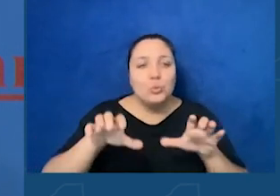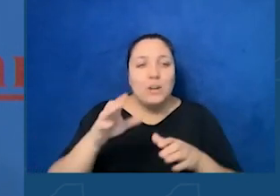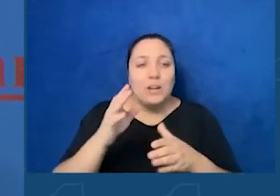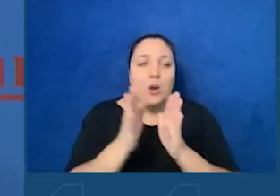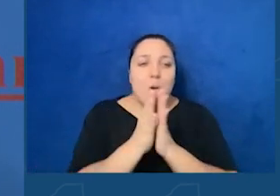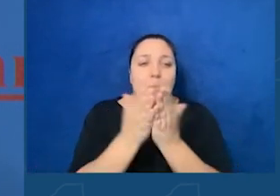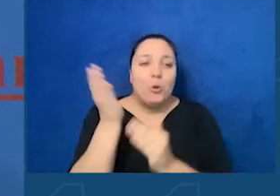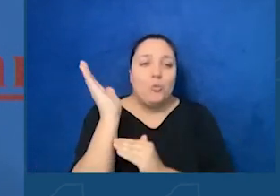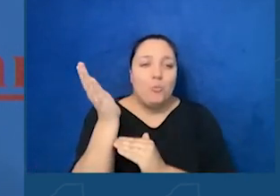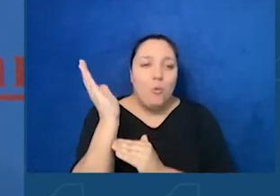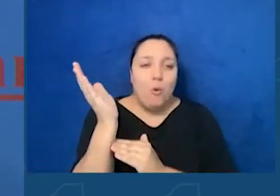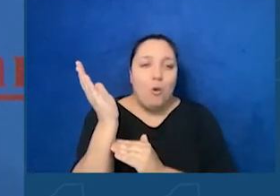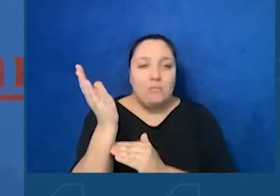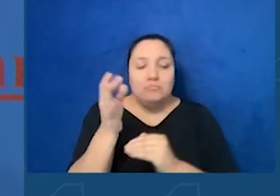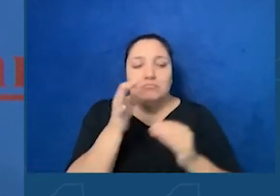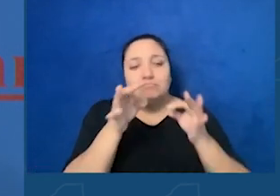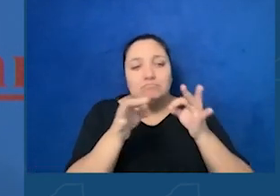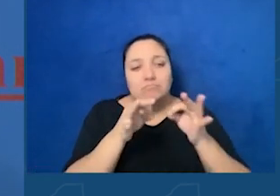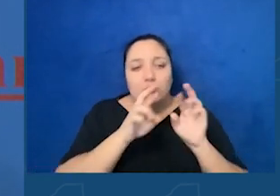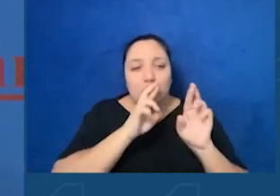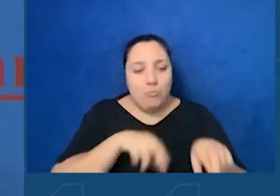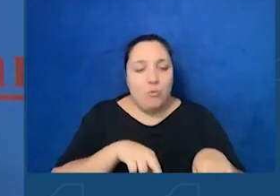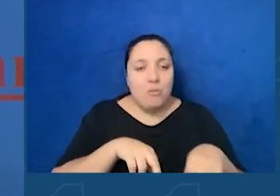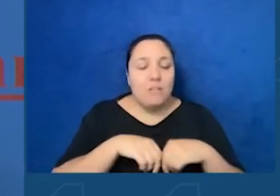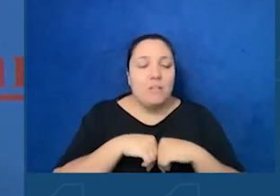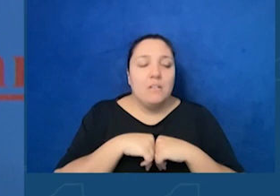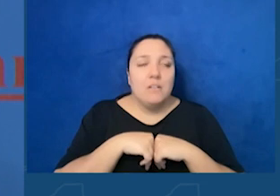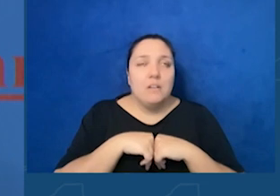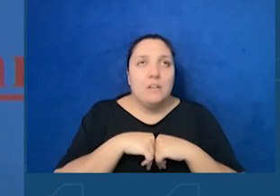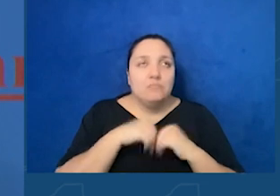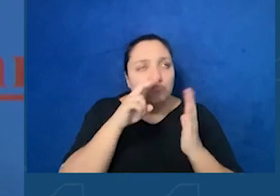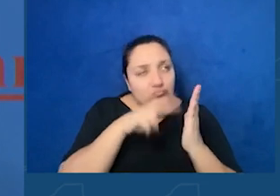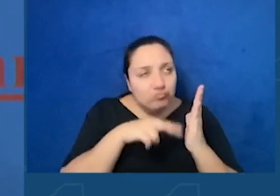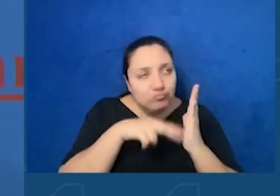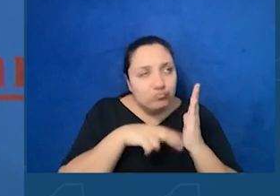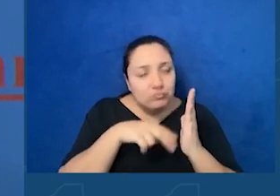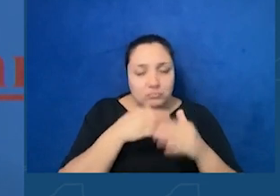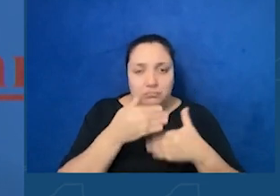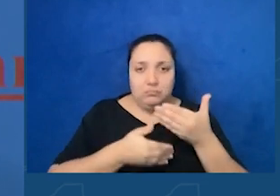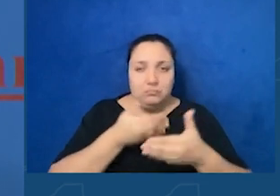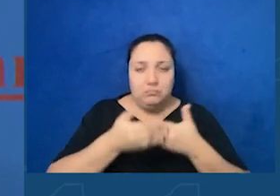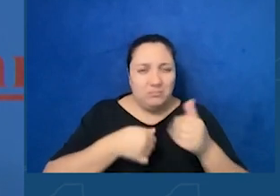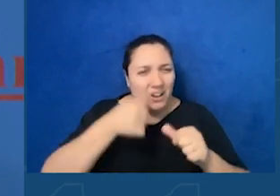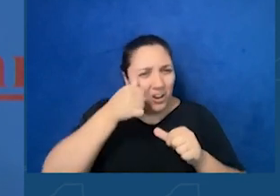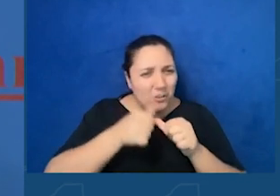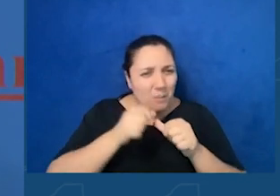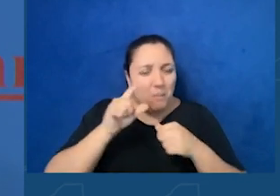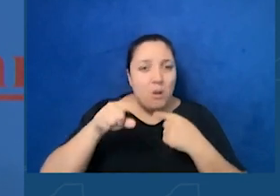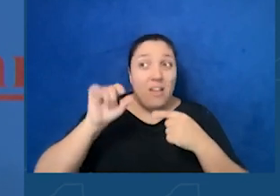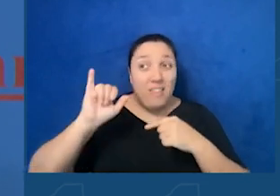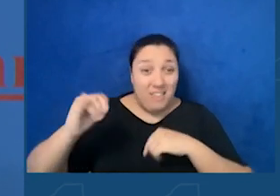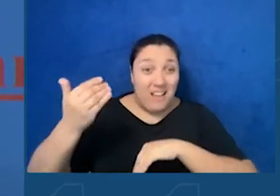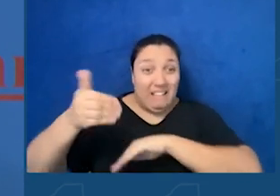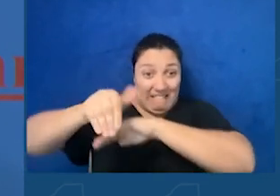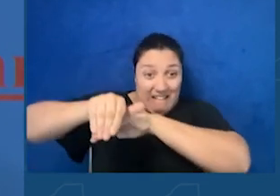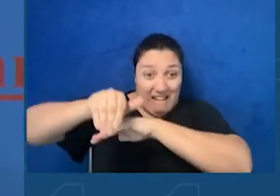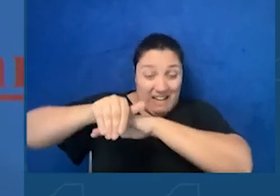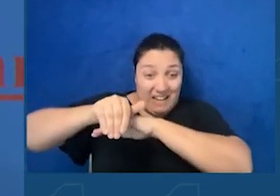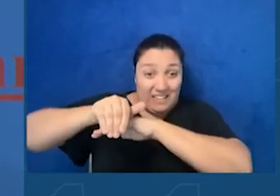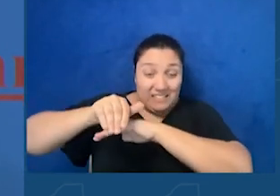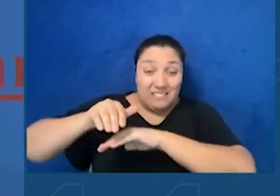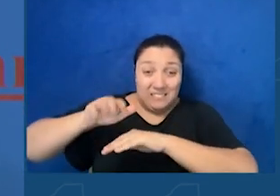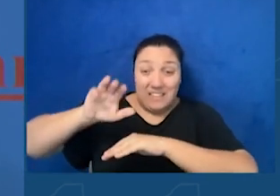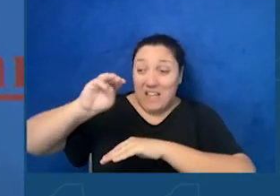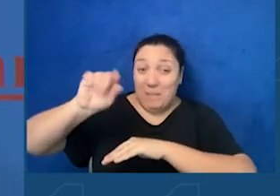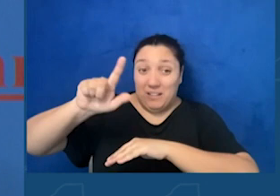night we learned of his assassination, I'll never forget. Our family, all of us raised in